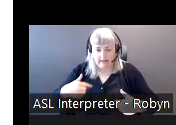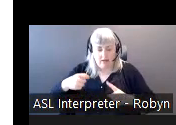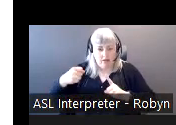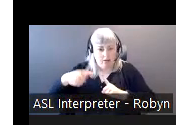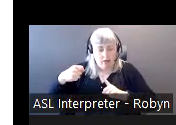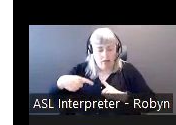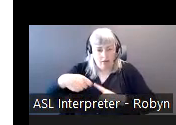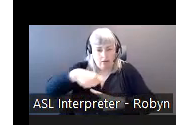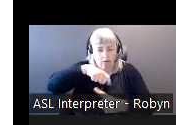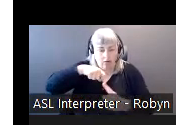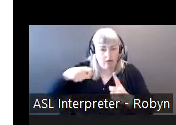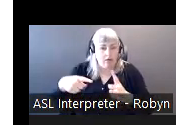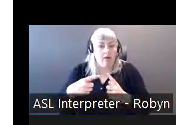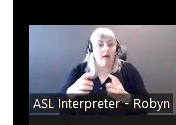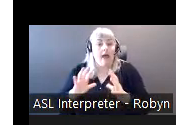self-reflection.